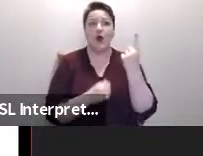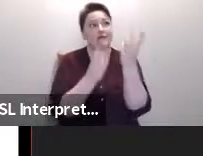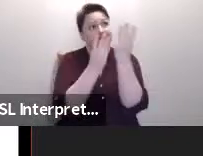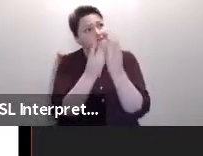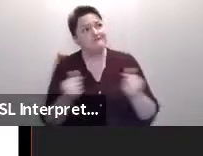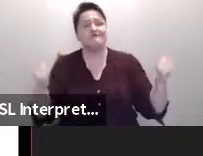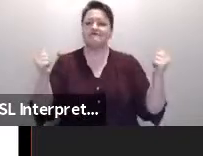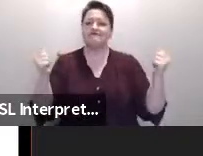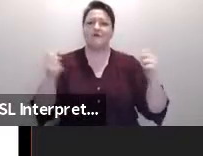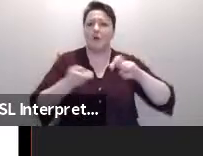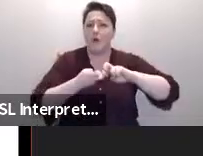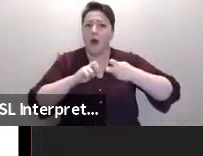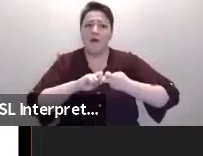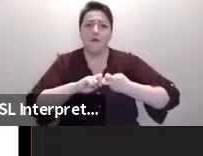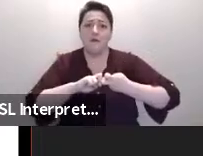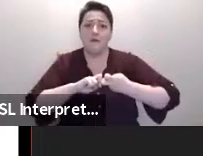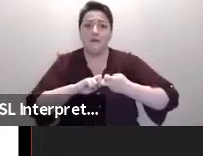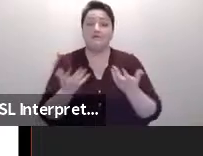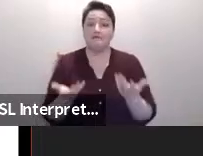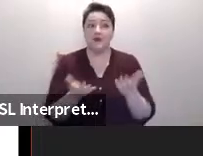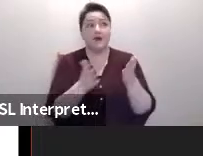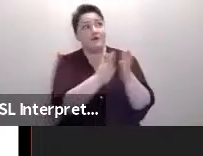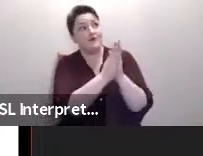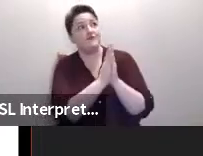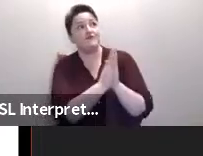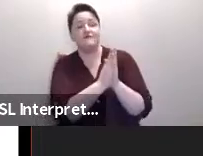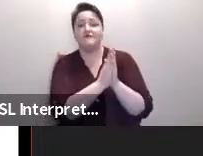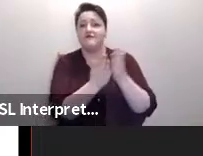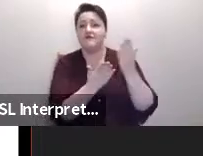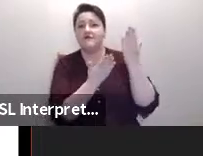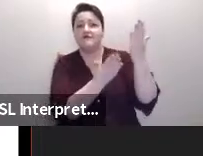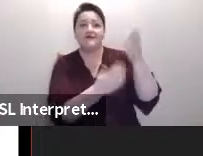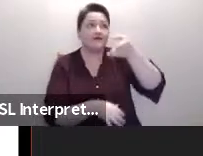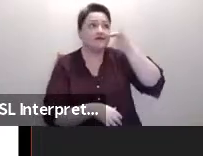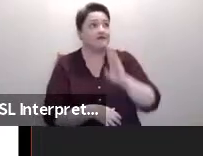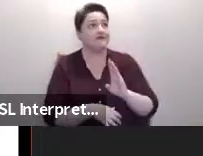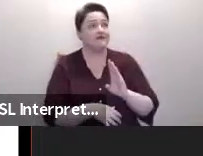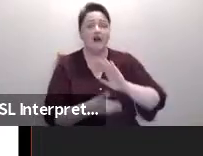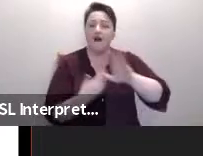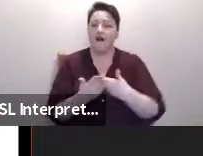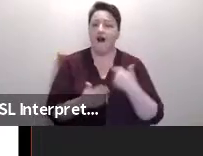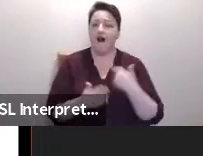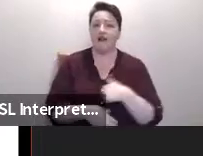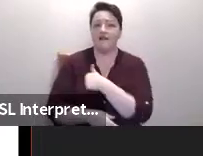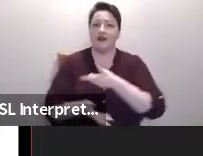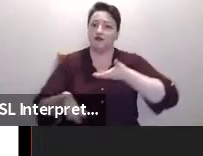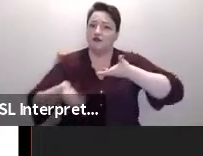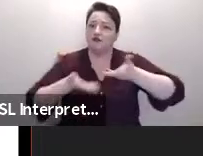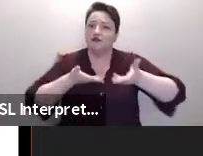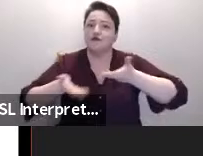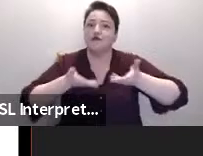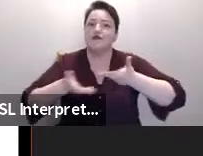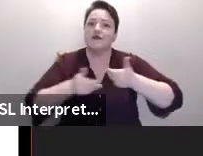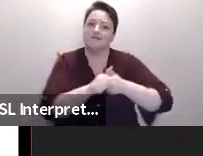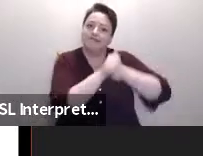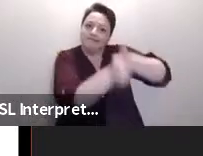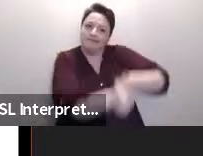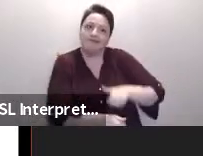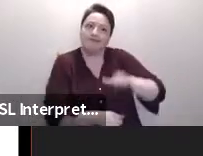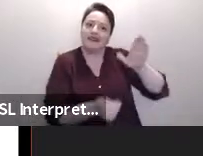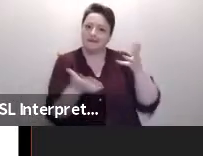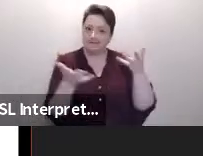God? Say, praise be God, he is God. All are his servants and all abide by his bidding.